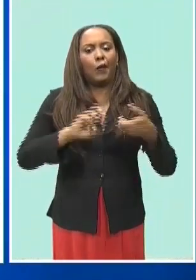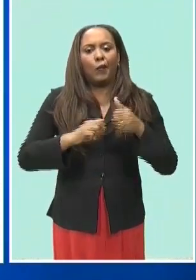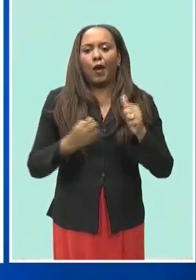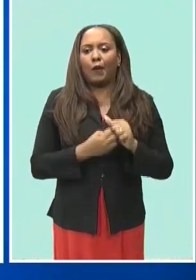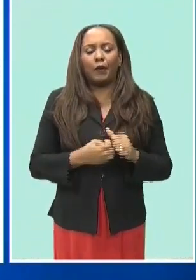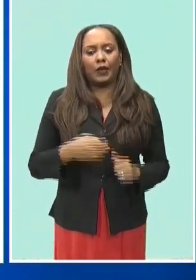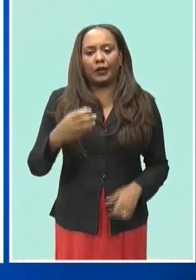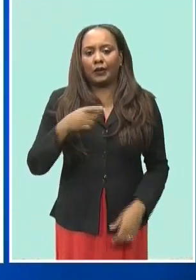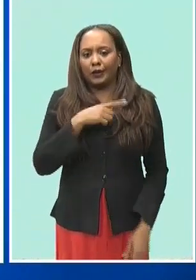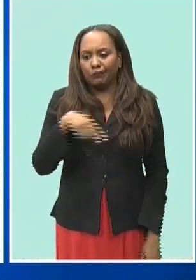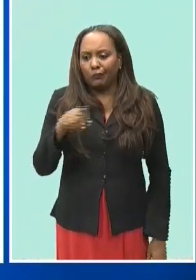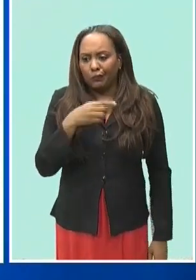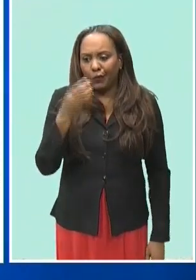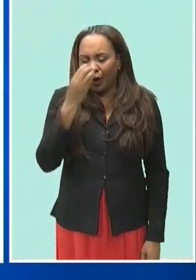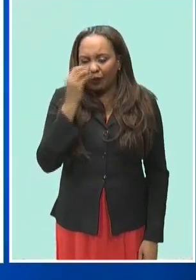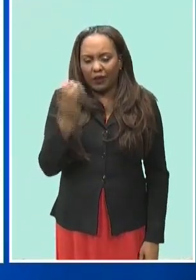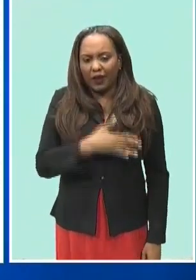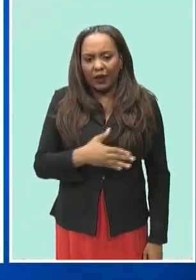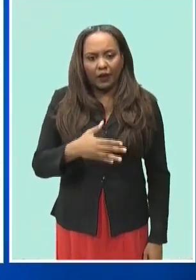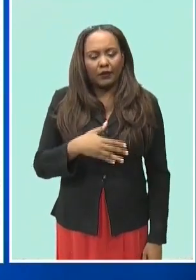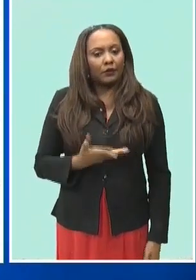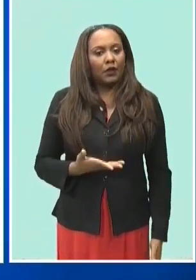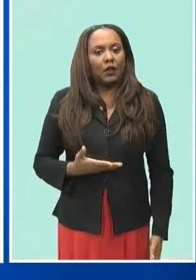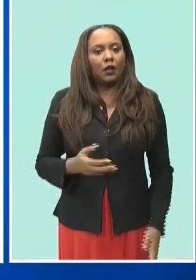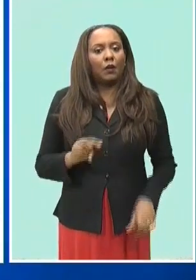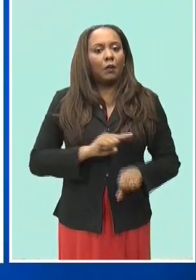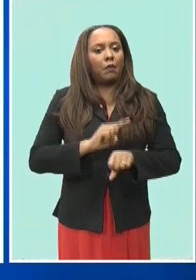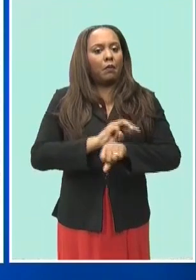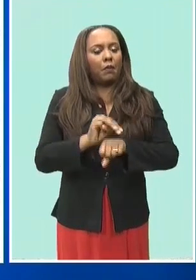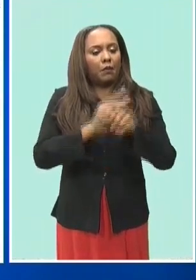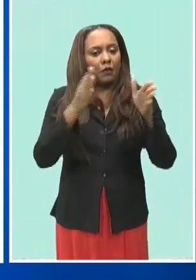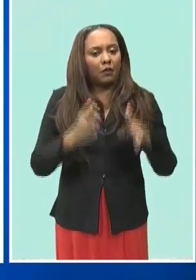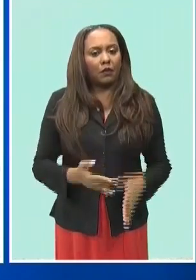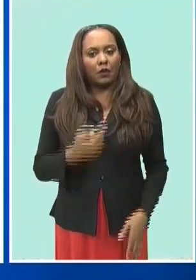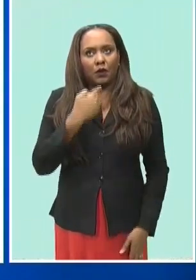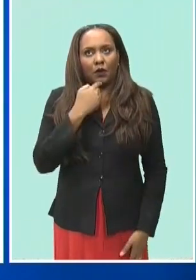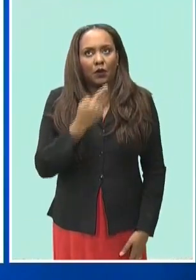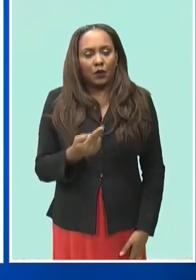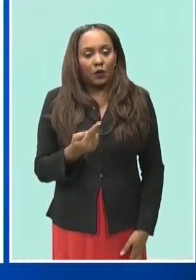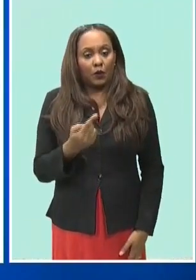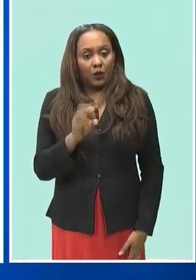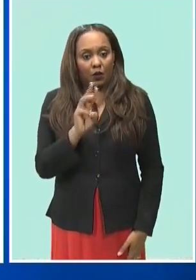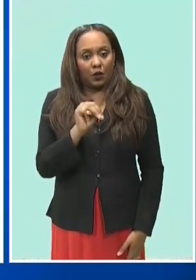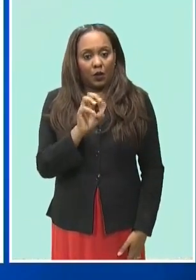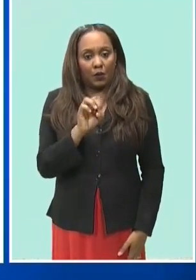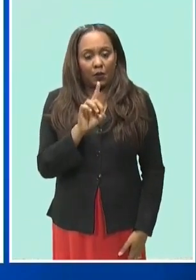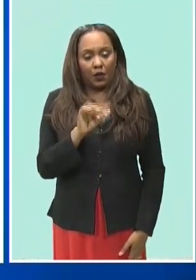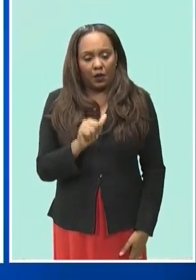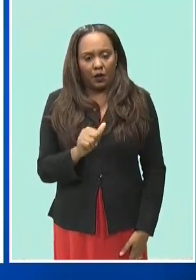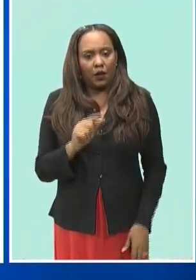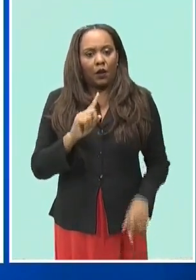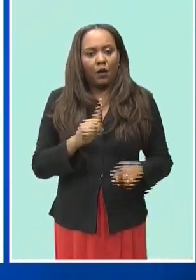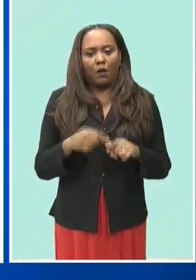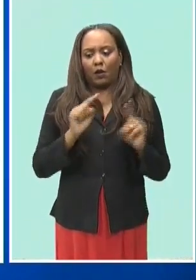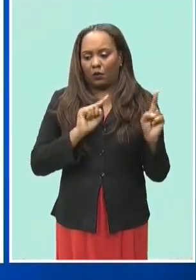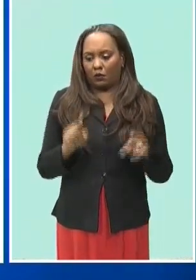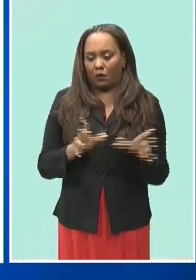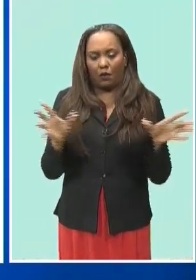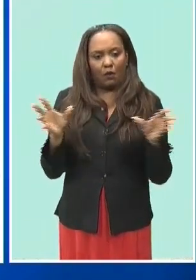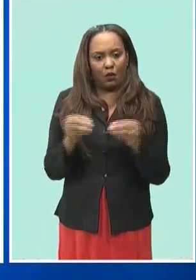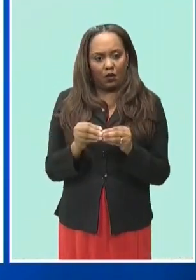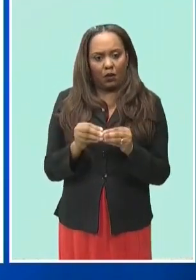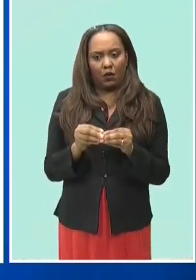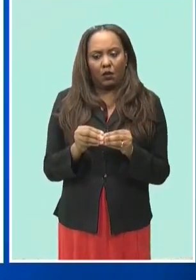ignored by the council. Minister Trotman told the media outside City Hall's chambers that during the meeting with residents of Camberville,